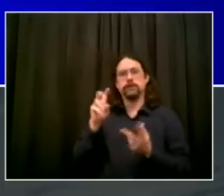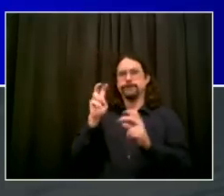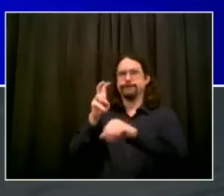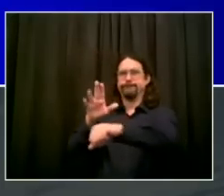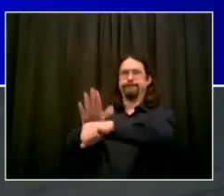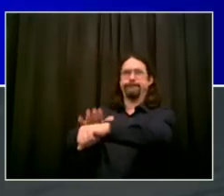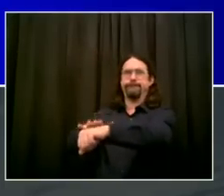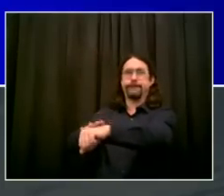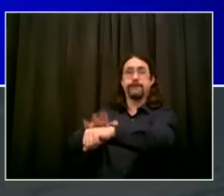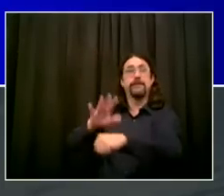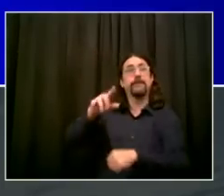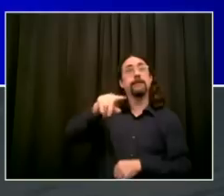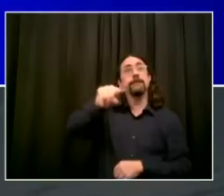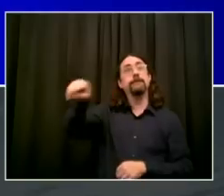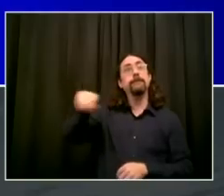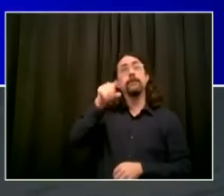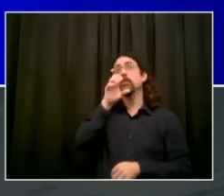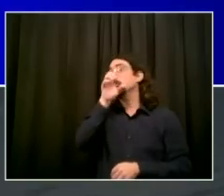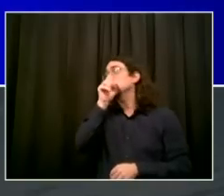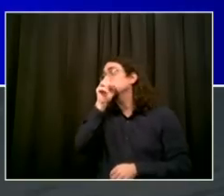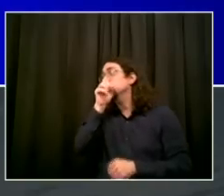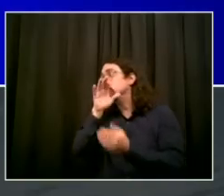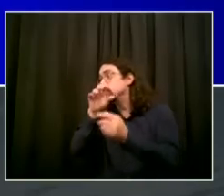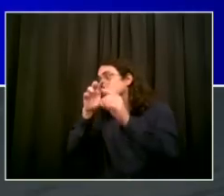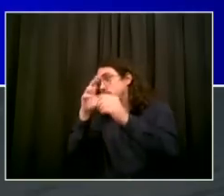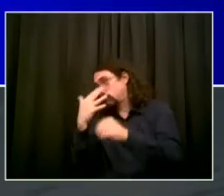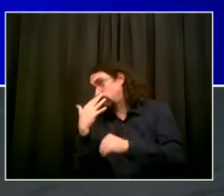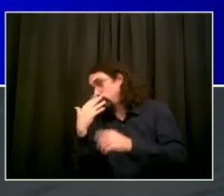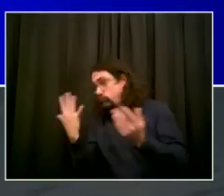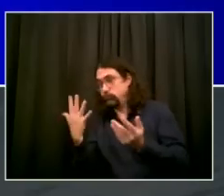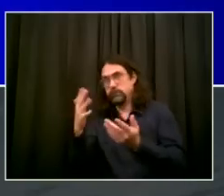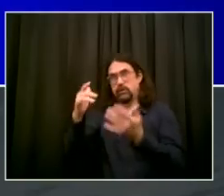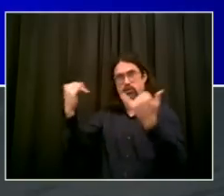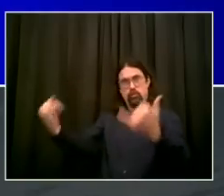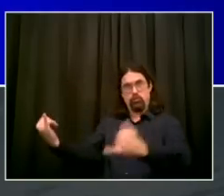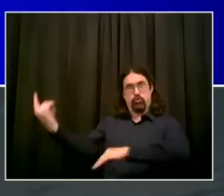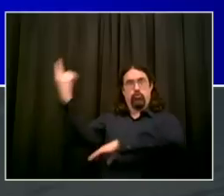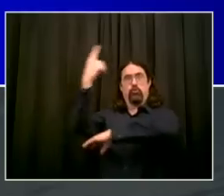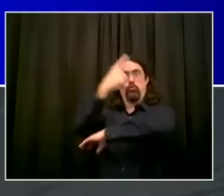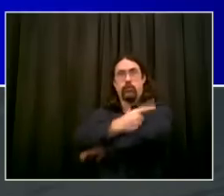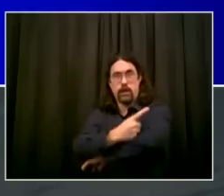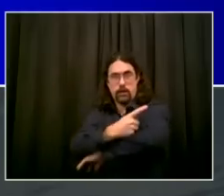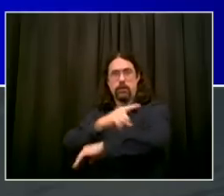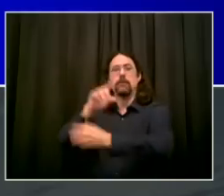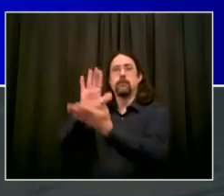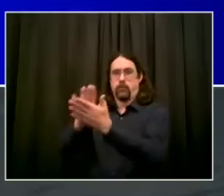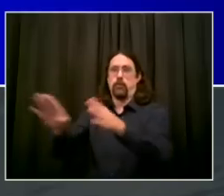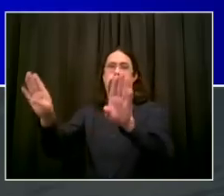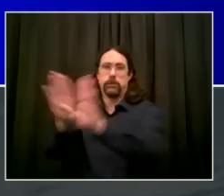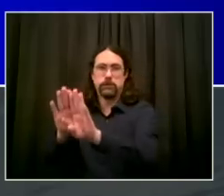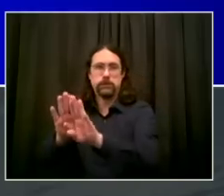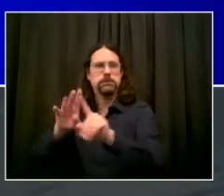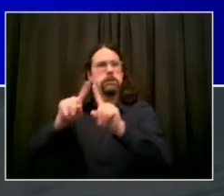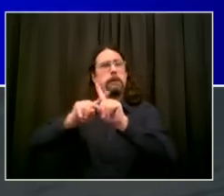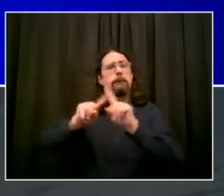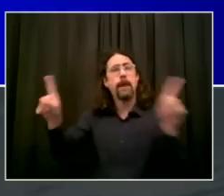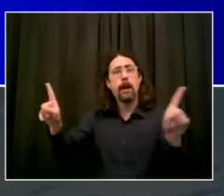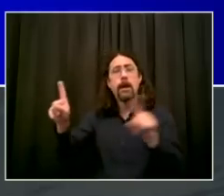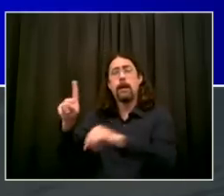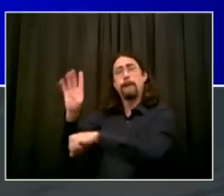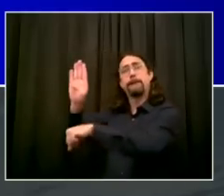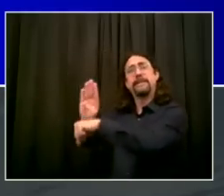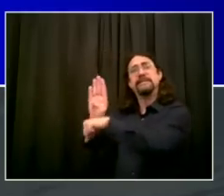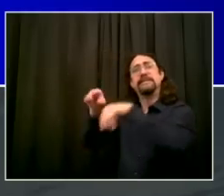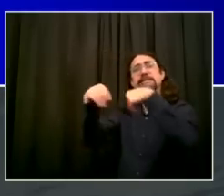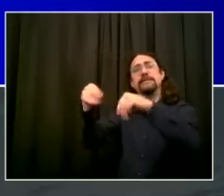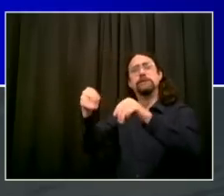non-public, but most businesses can operate, but with certain restrictions. The yellow zone is what is called by the state a cautionary zone,